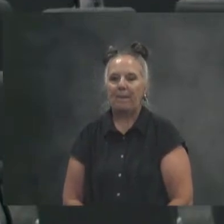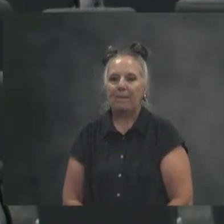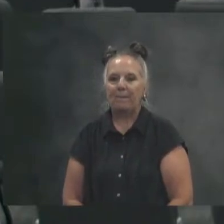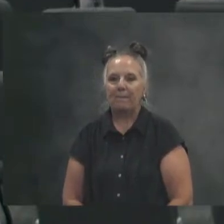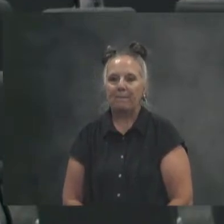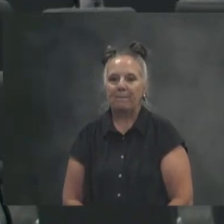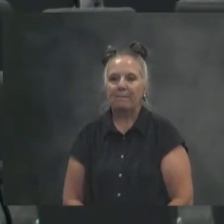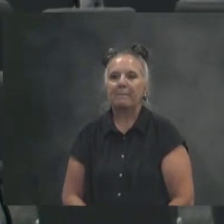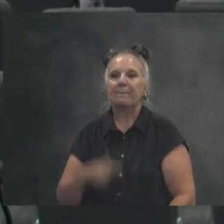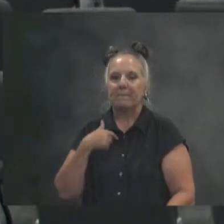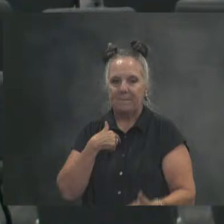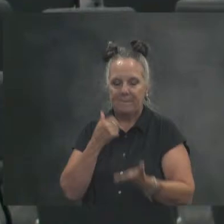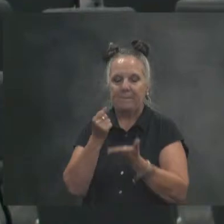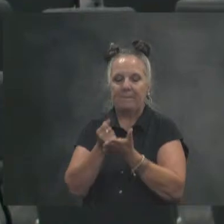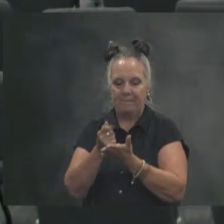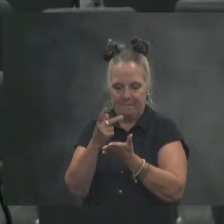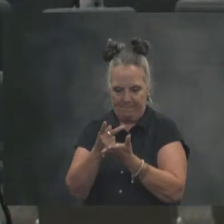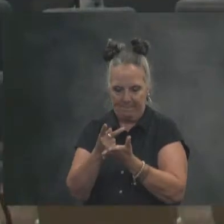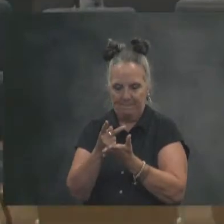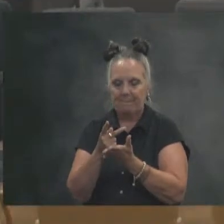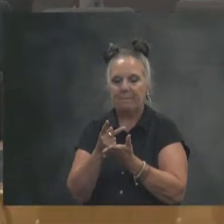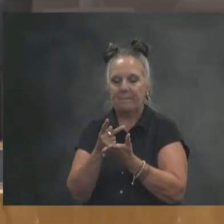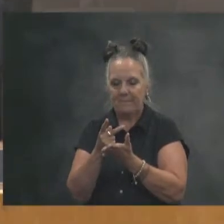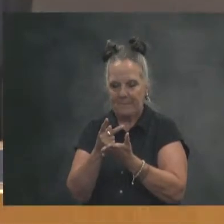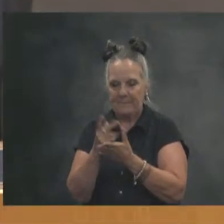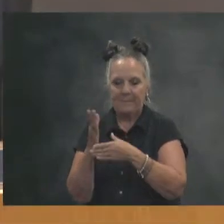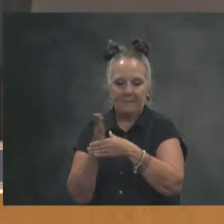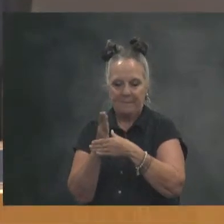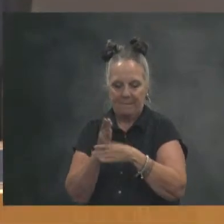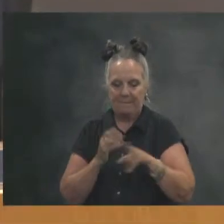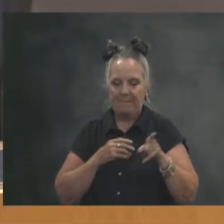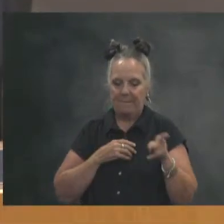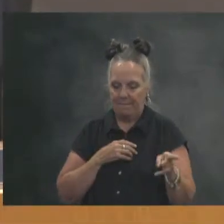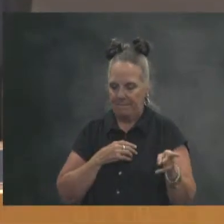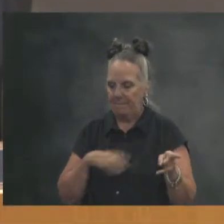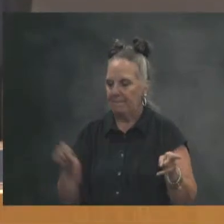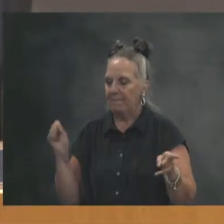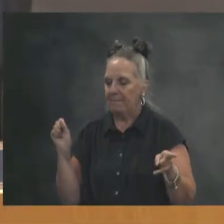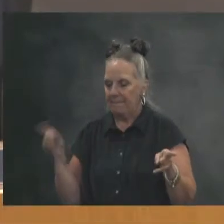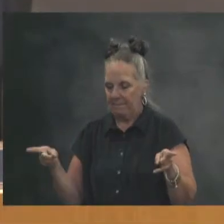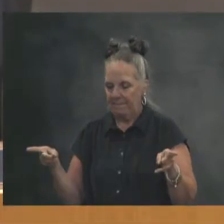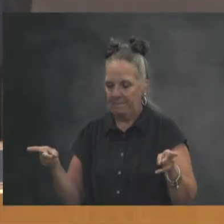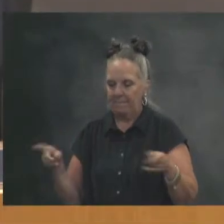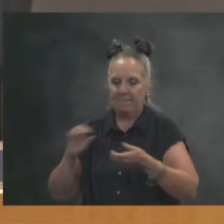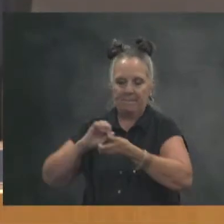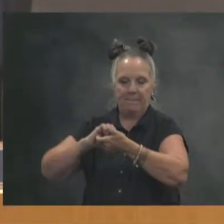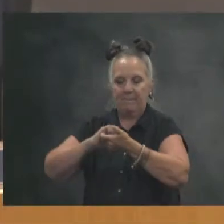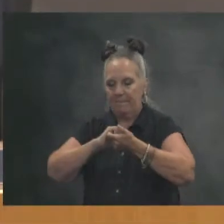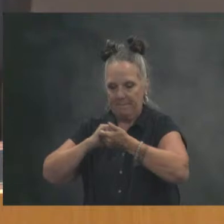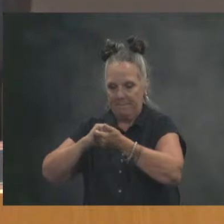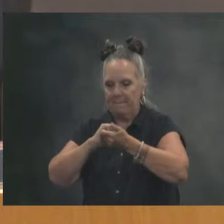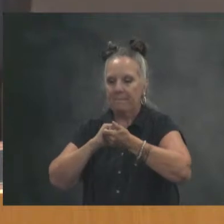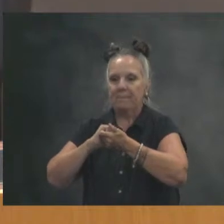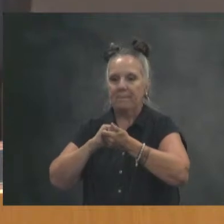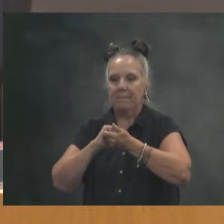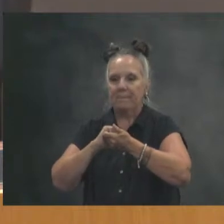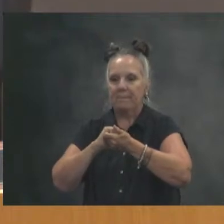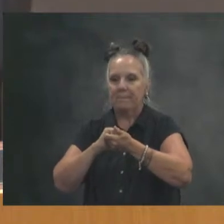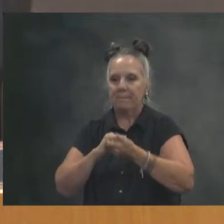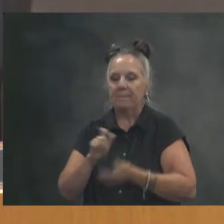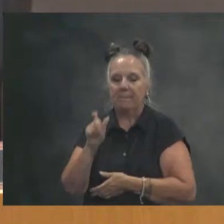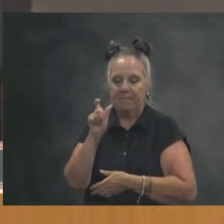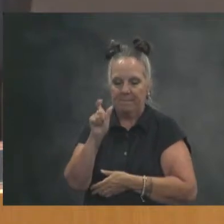I move to approve the memorandum of understanding between the Washington County Board of Education and the Washington County Teachers